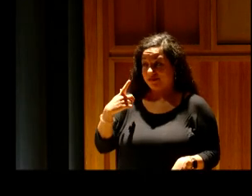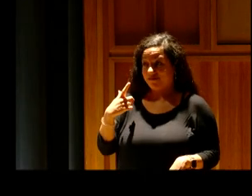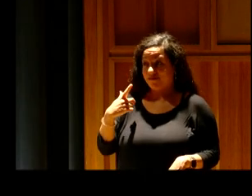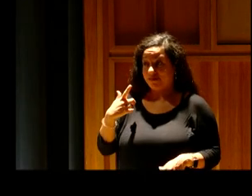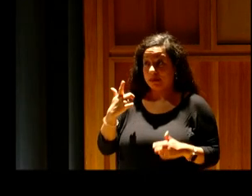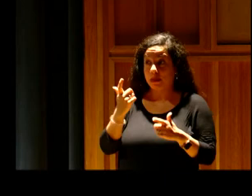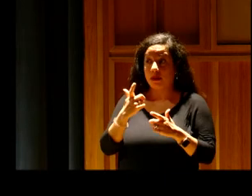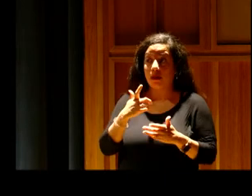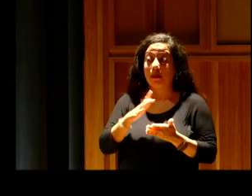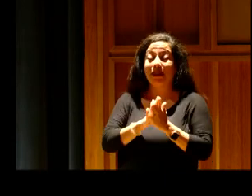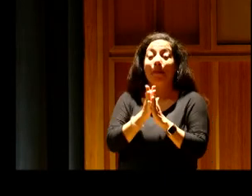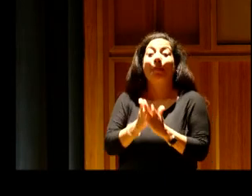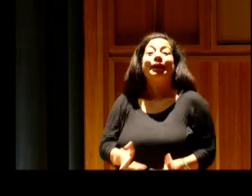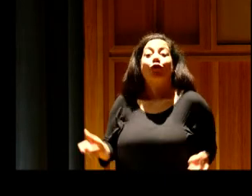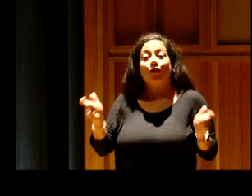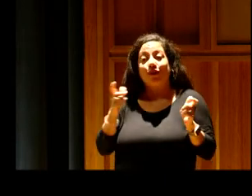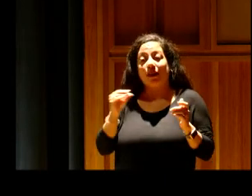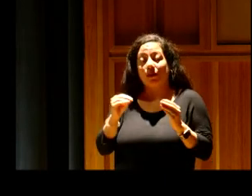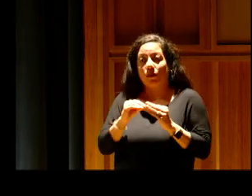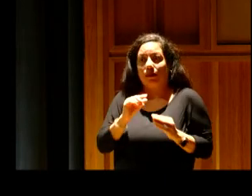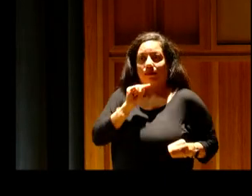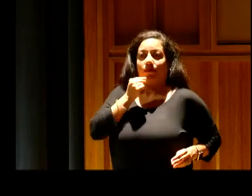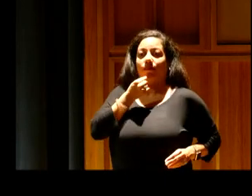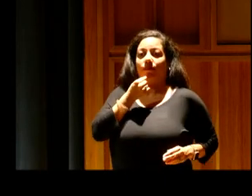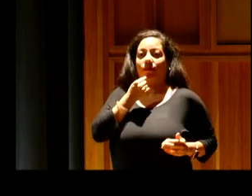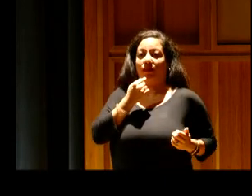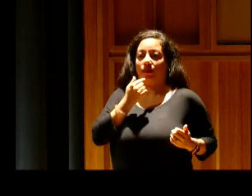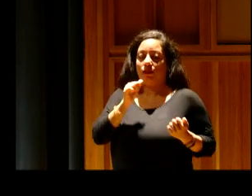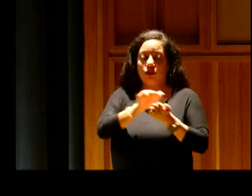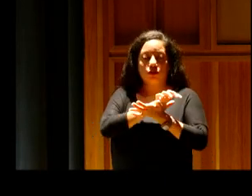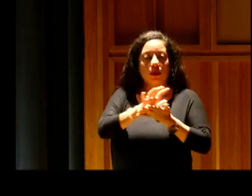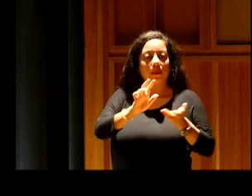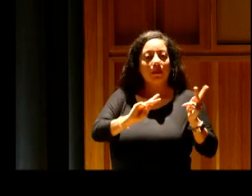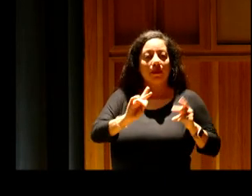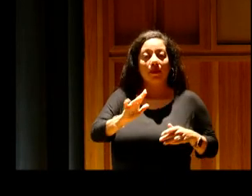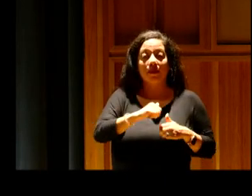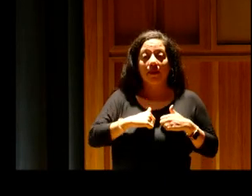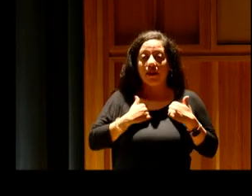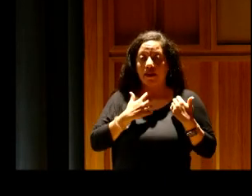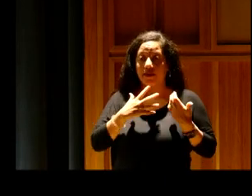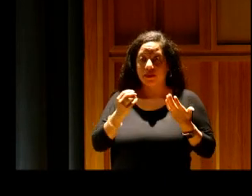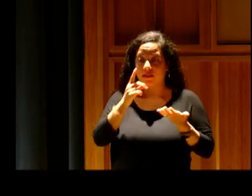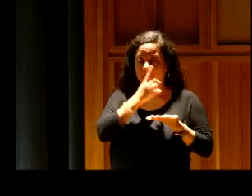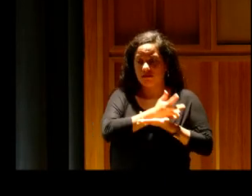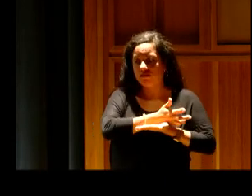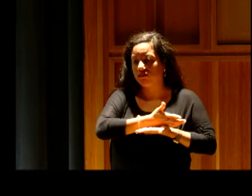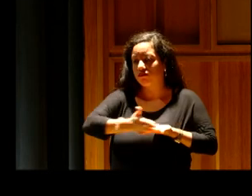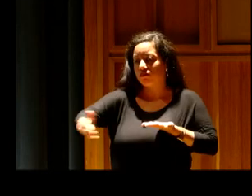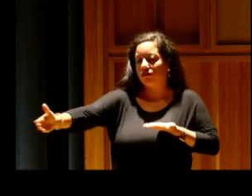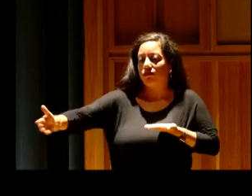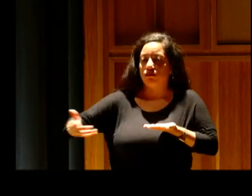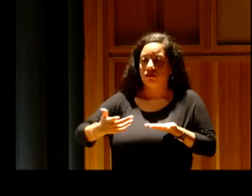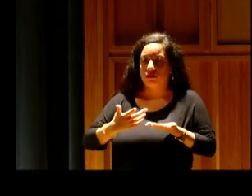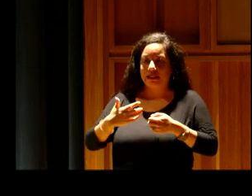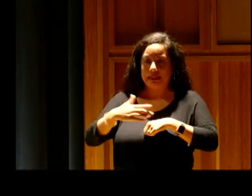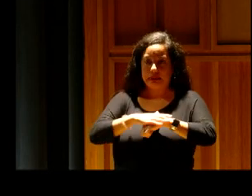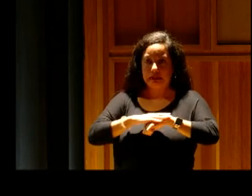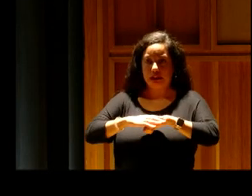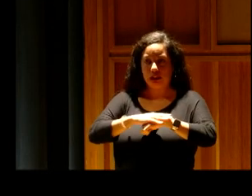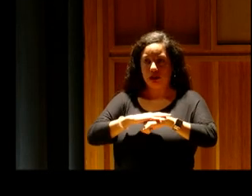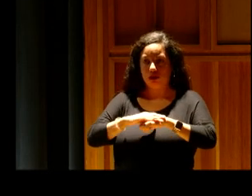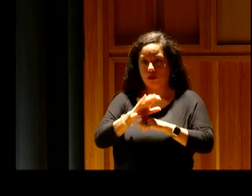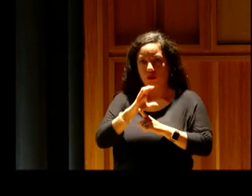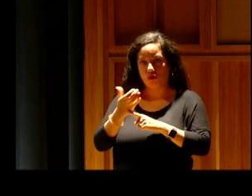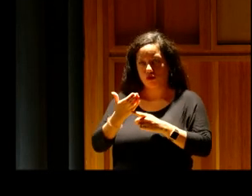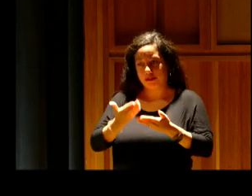much larger and more intense, destroying people's lives and sweeping away indigenous cultural